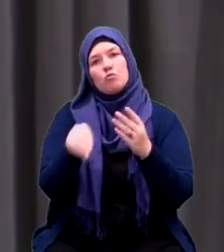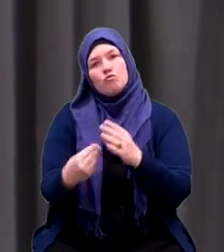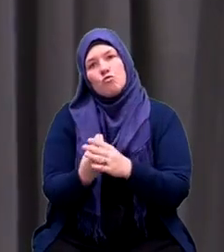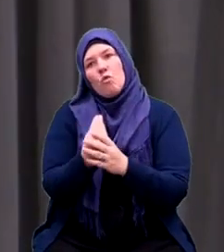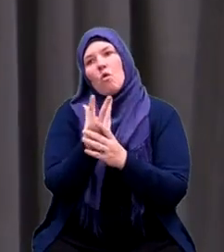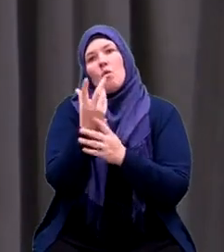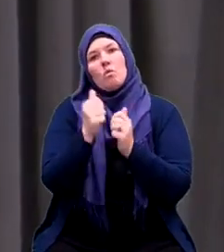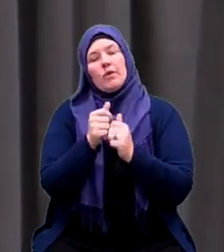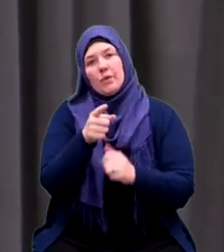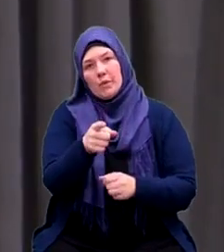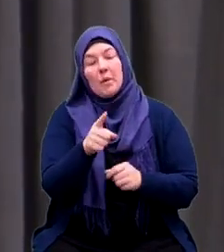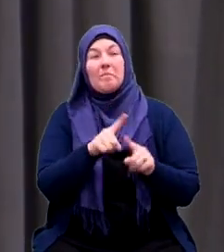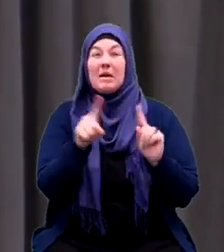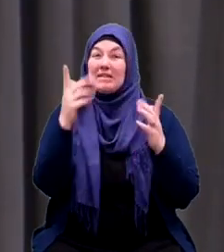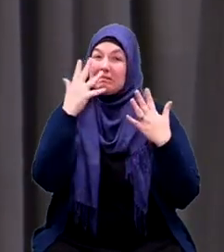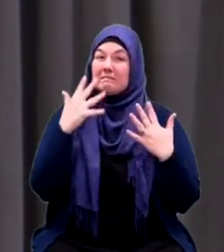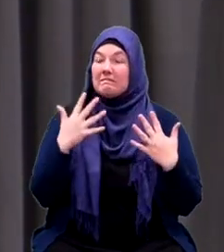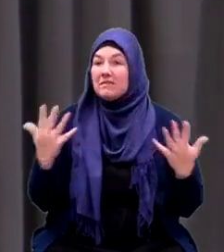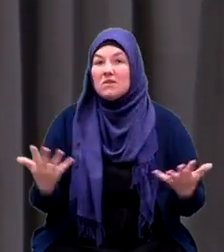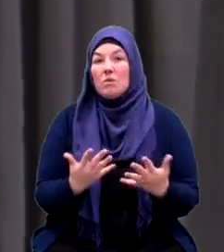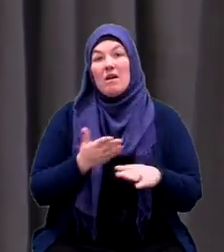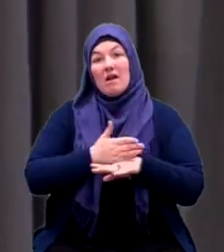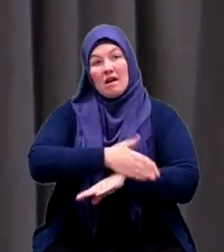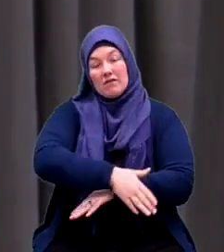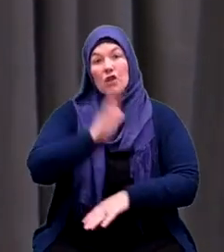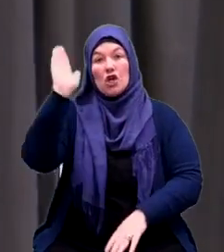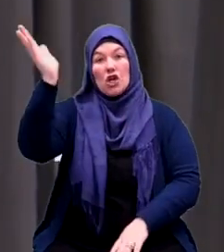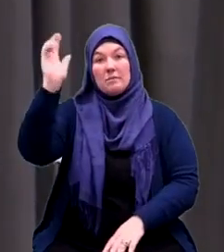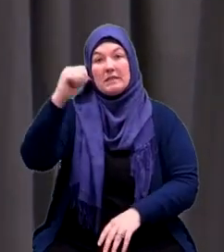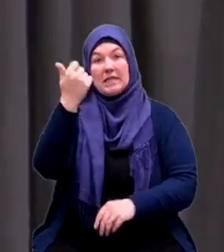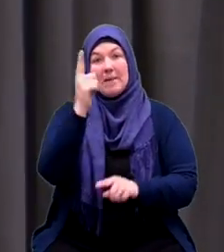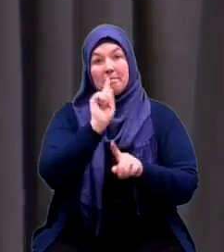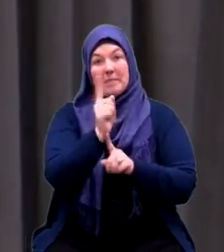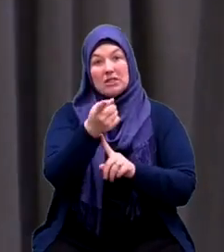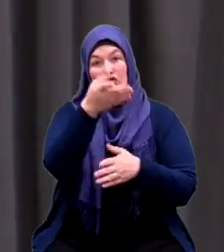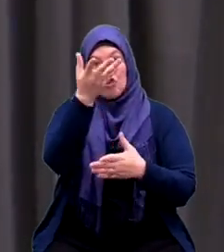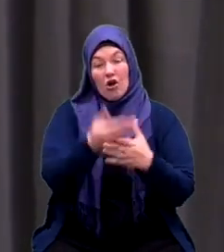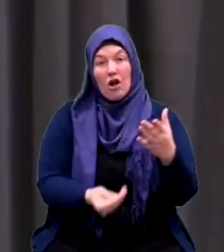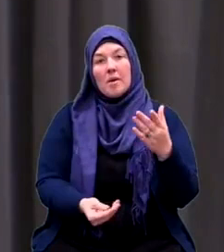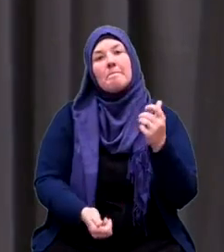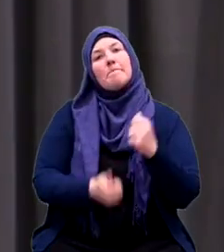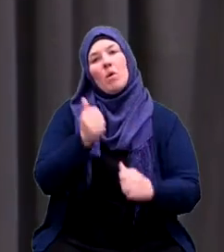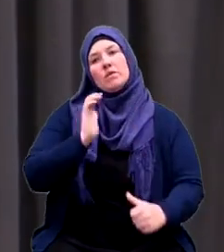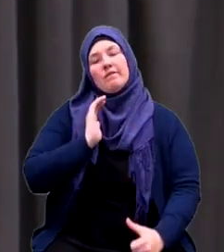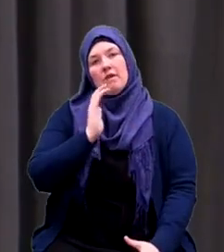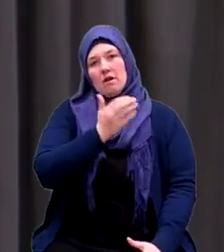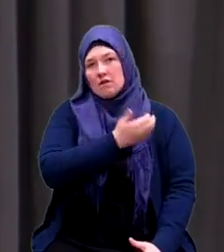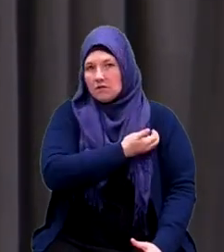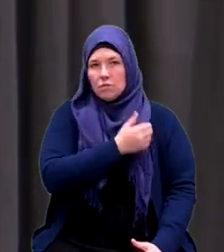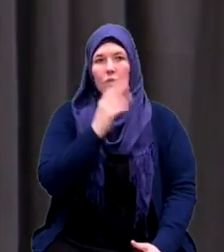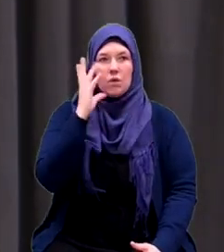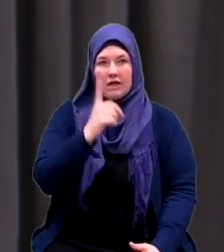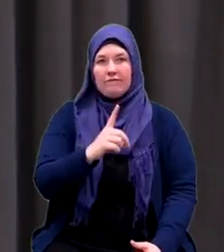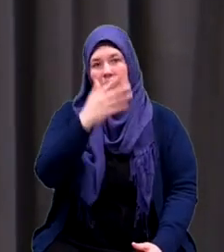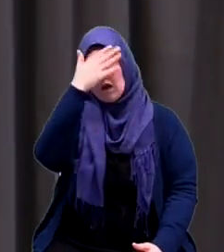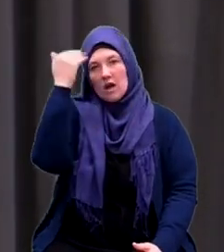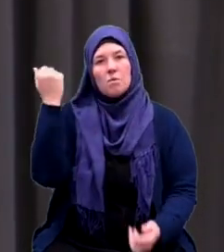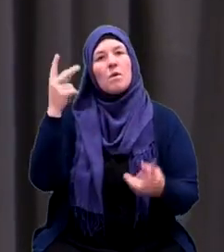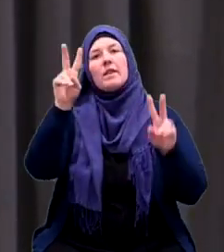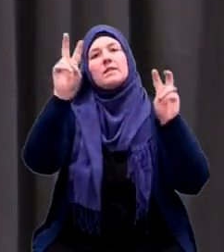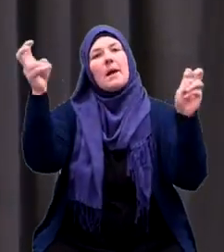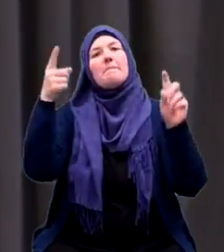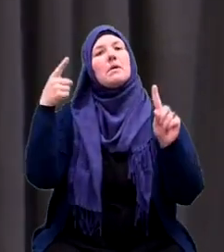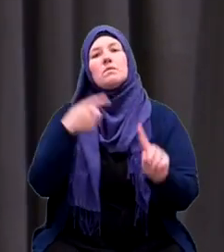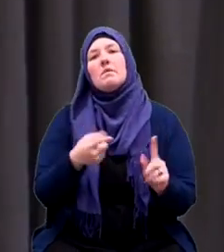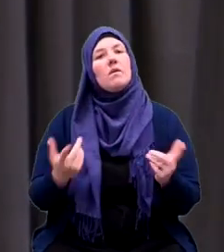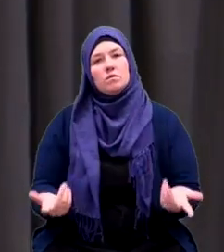you. But unfortunately, after the khutbah, 10 minutes are gone, and most of us would have forgotten what the topic